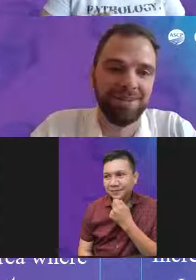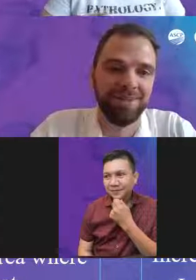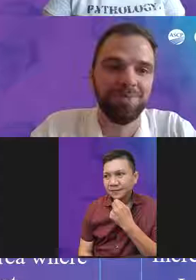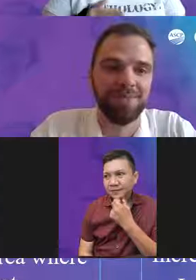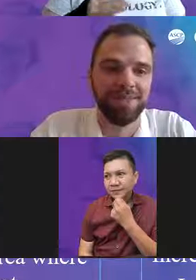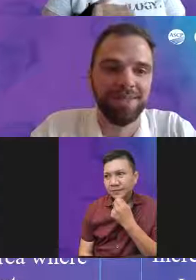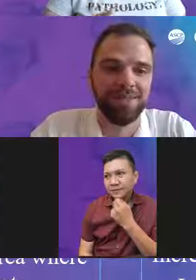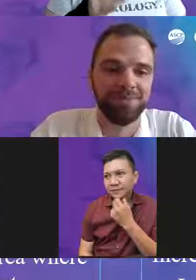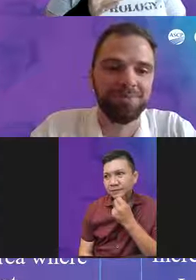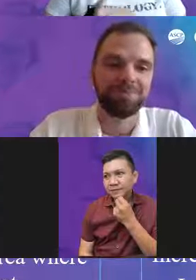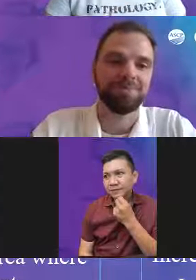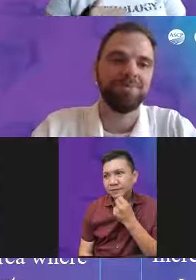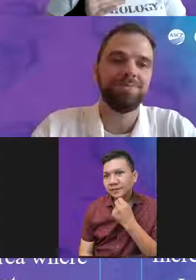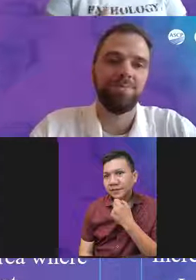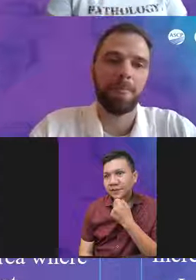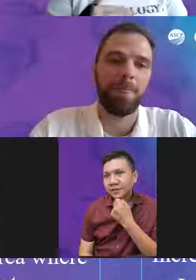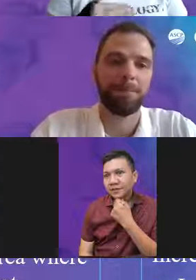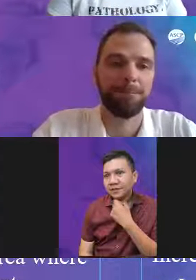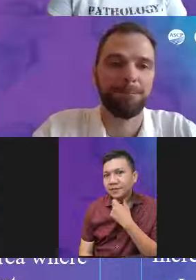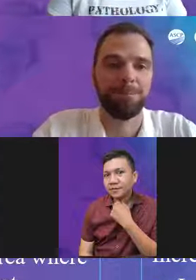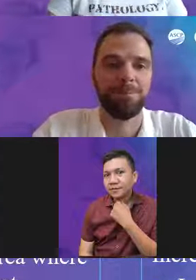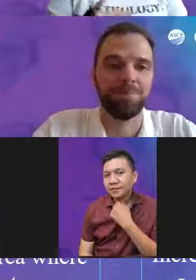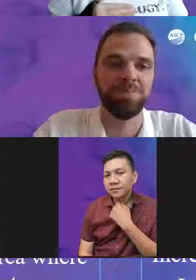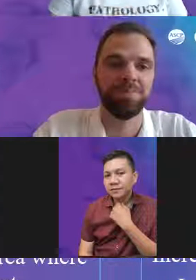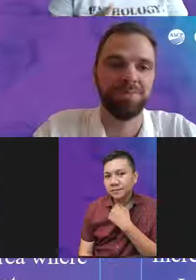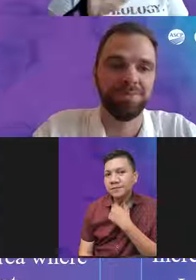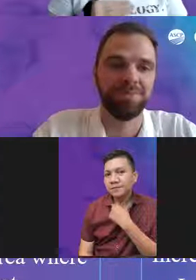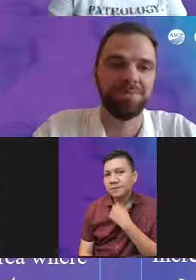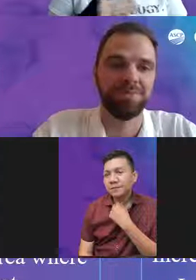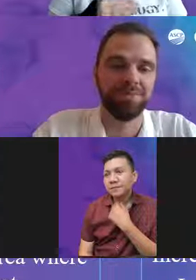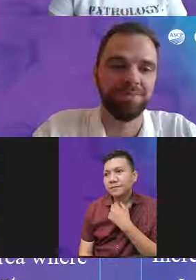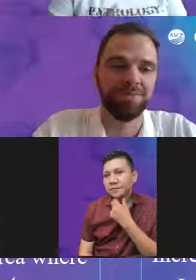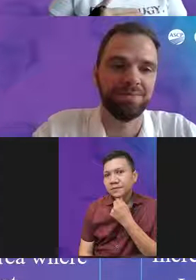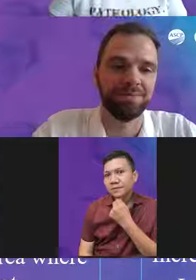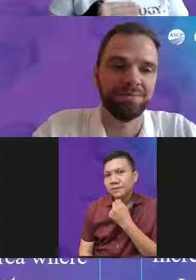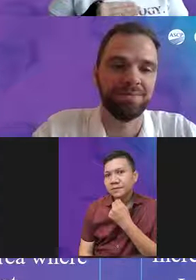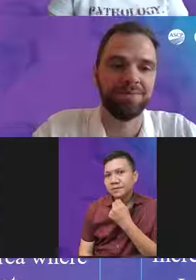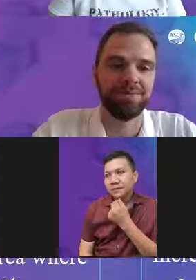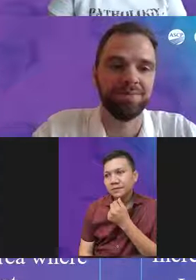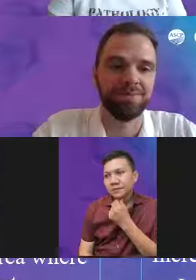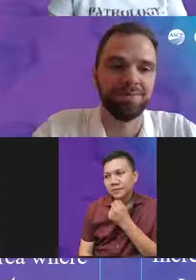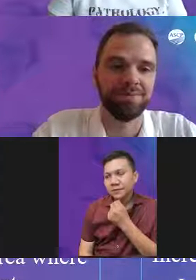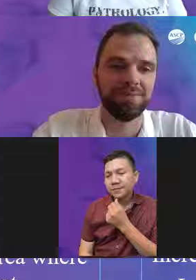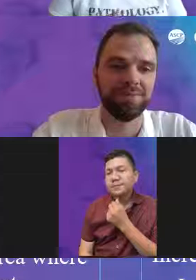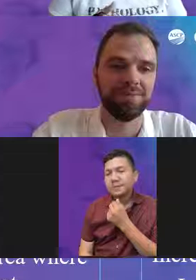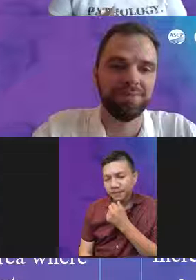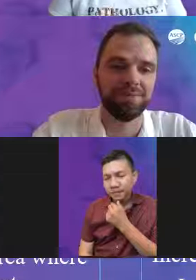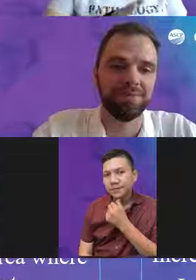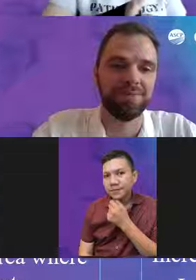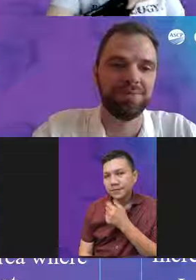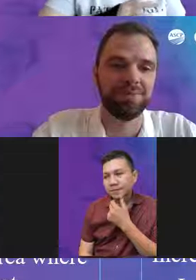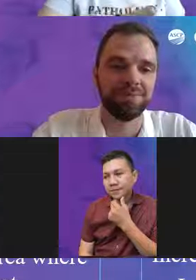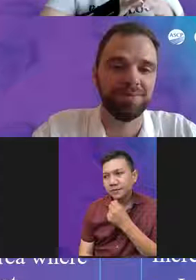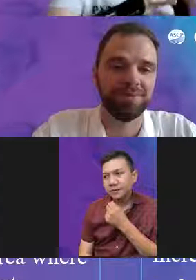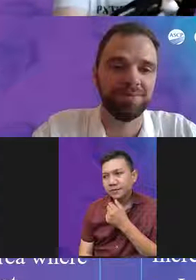know, we are so misunderstood because we have sat down and took it, because we're